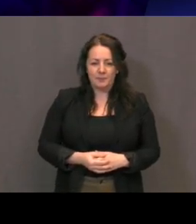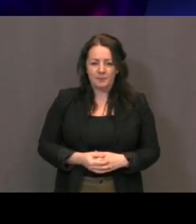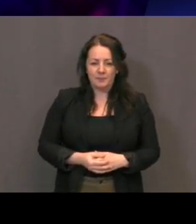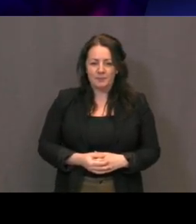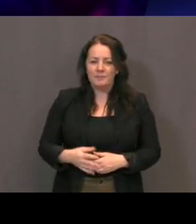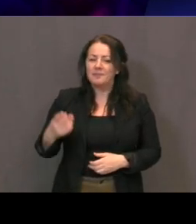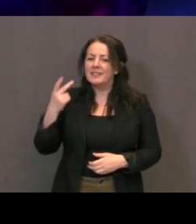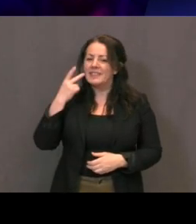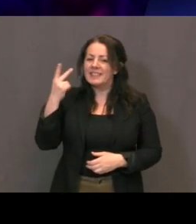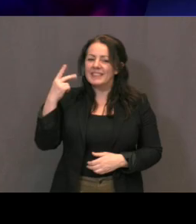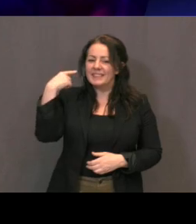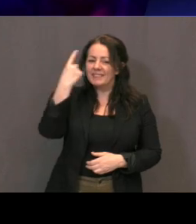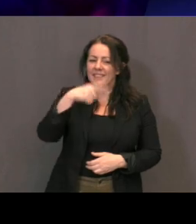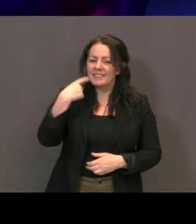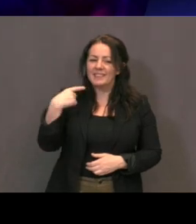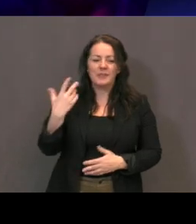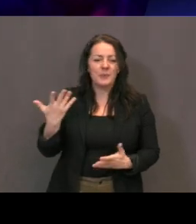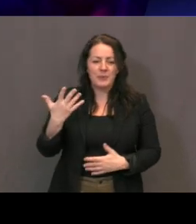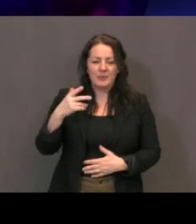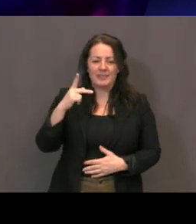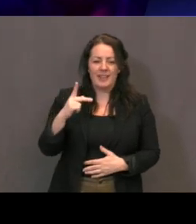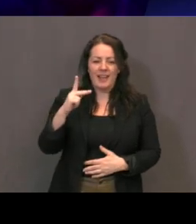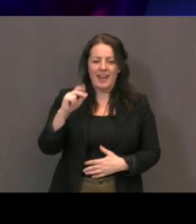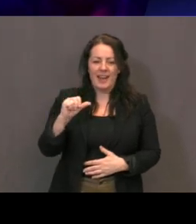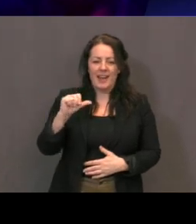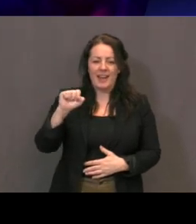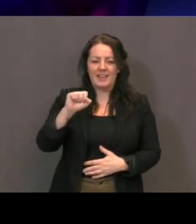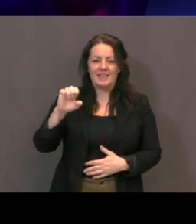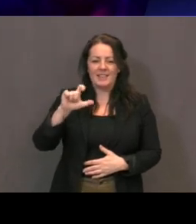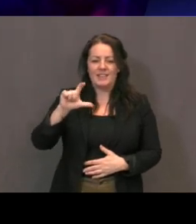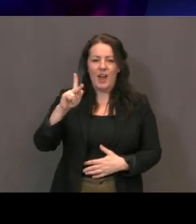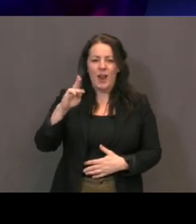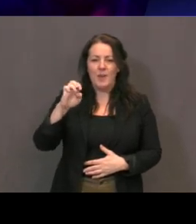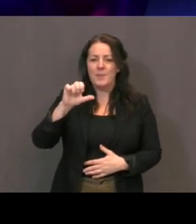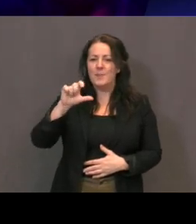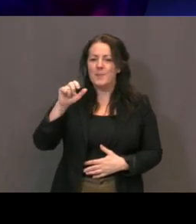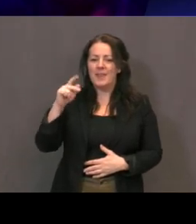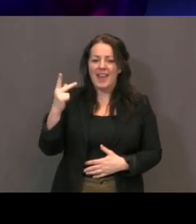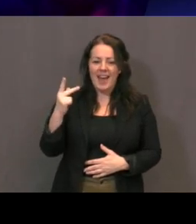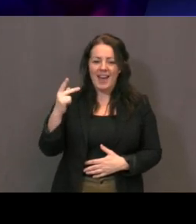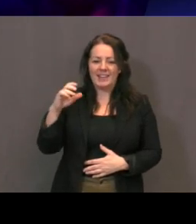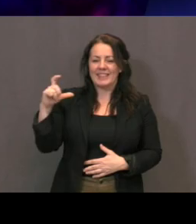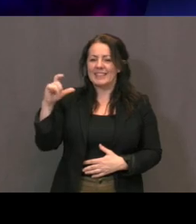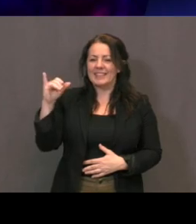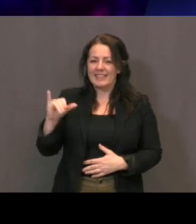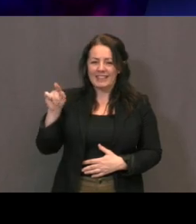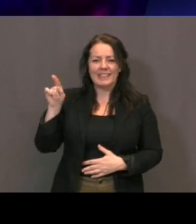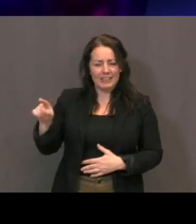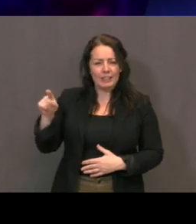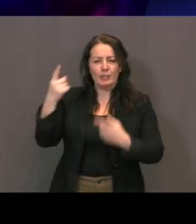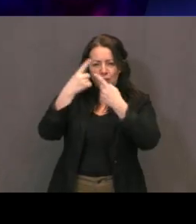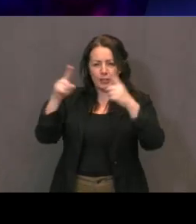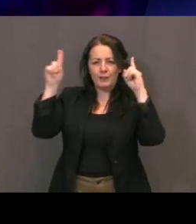promotes a humanistic approach to AI and data. She is known as someone who's not afraid to stand up to big tech and